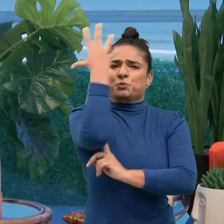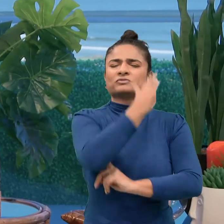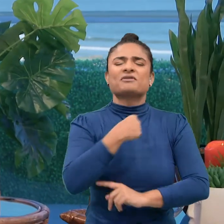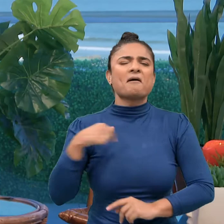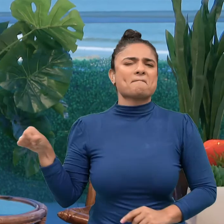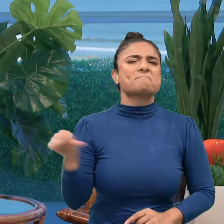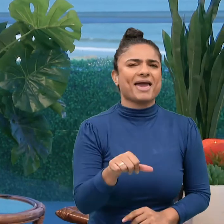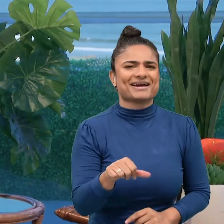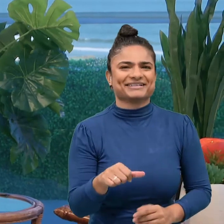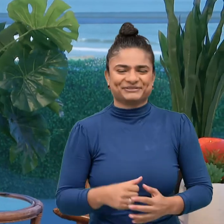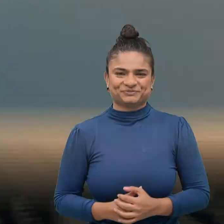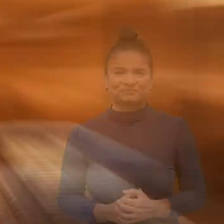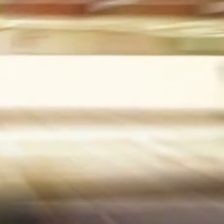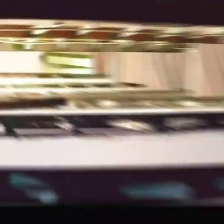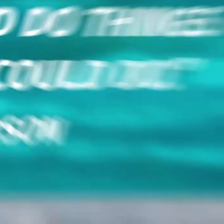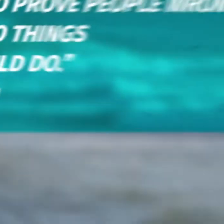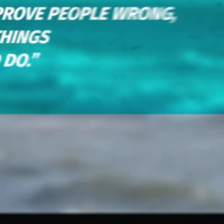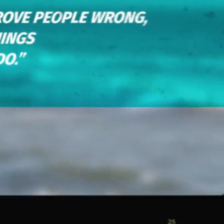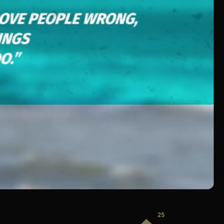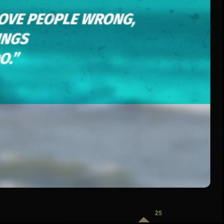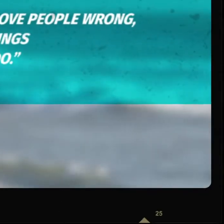is terug na die advertensiebreek.